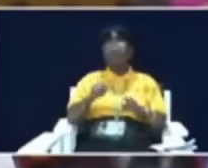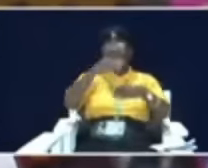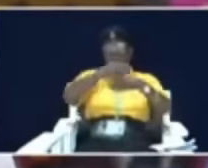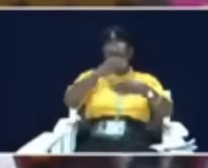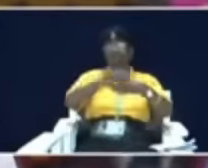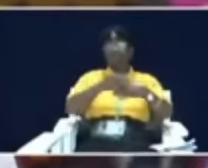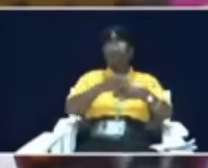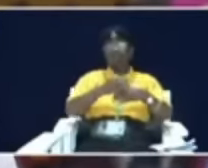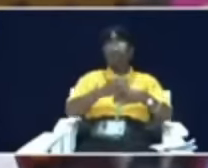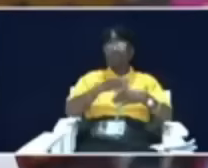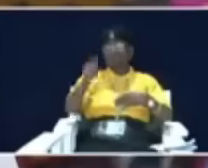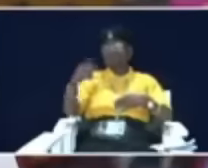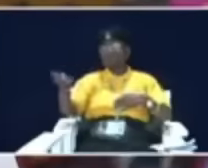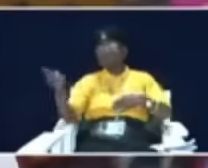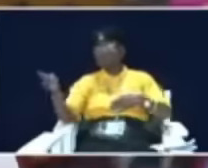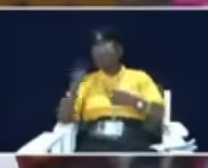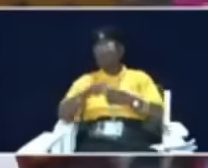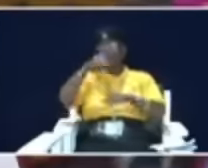it must remain down.